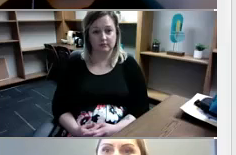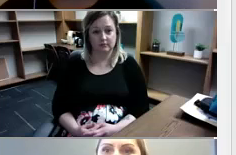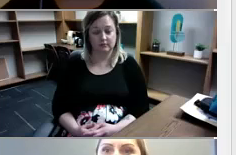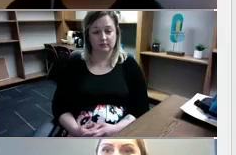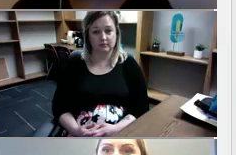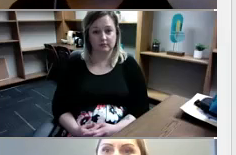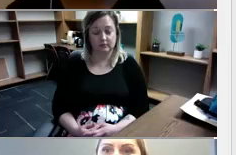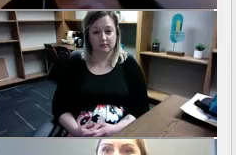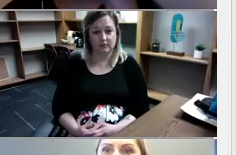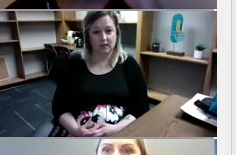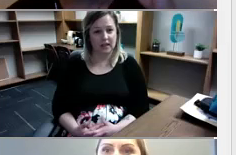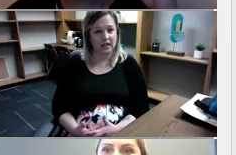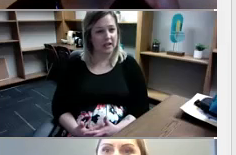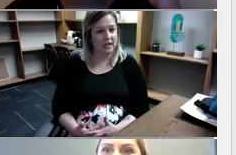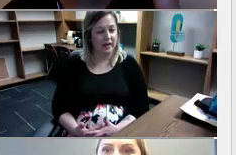it's not,